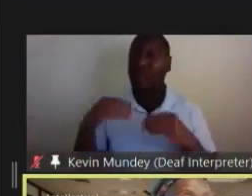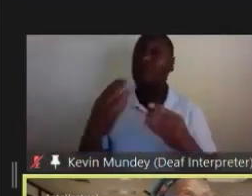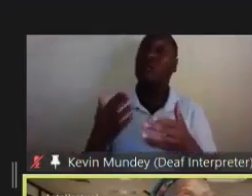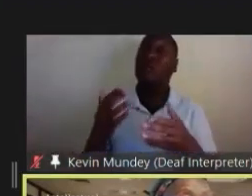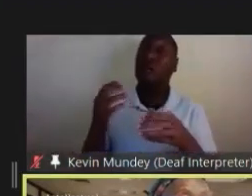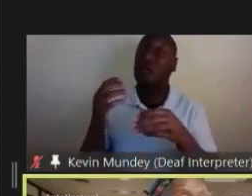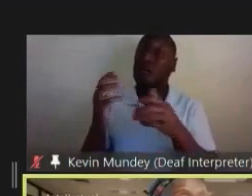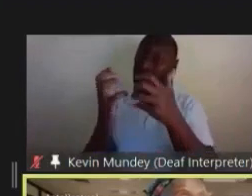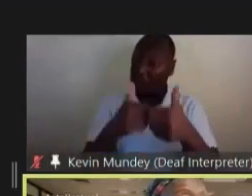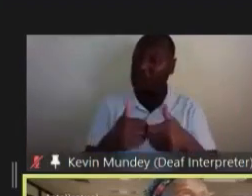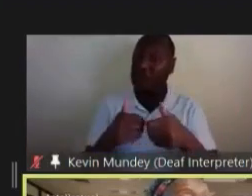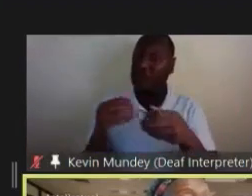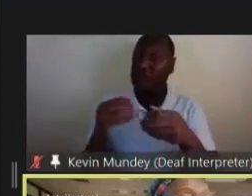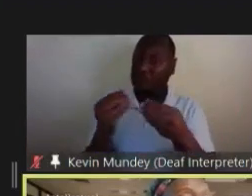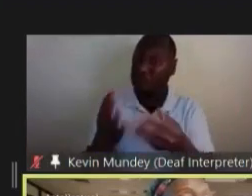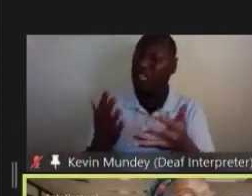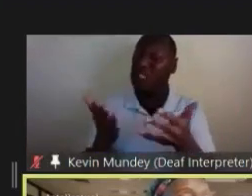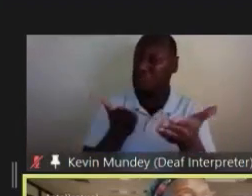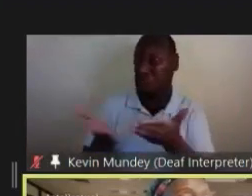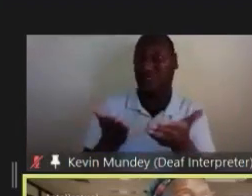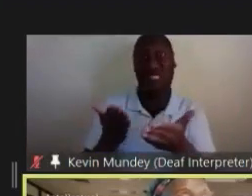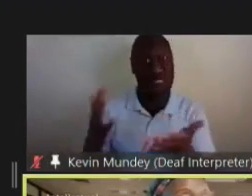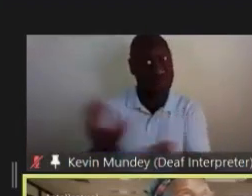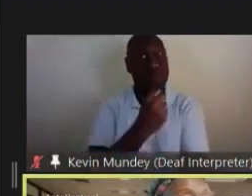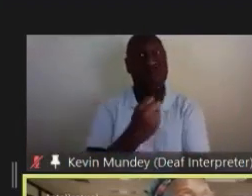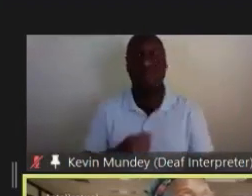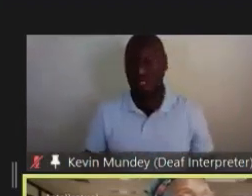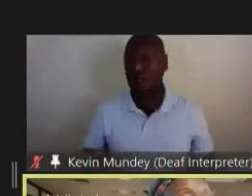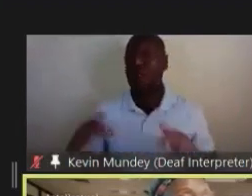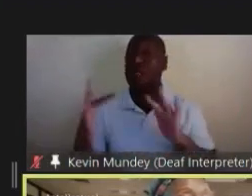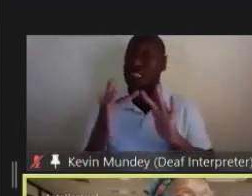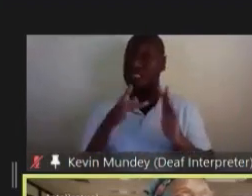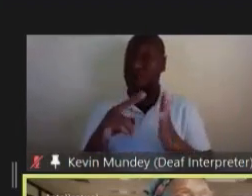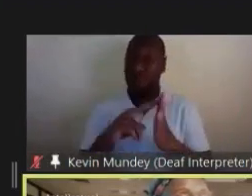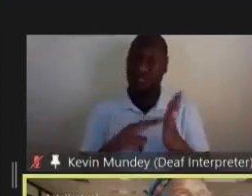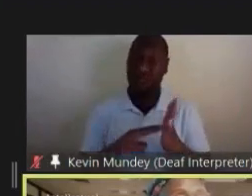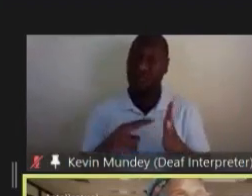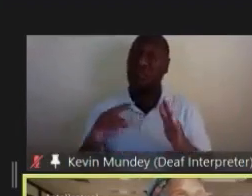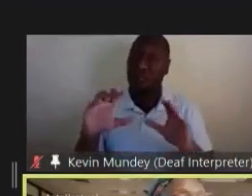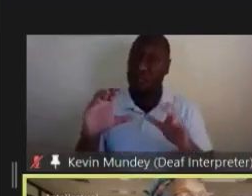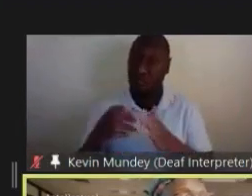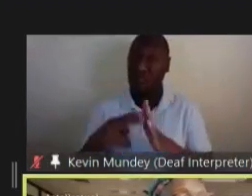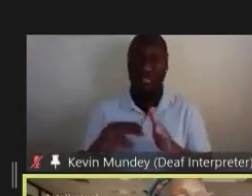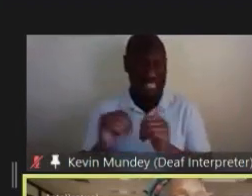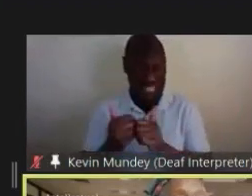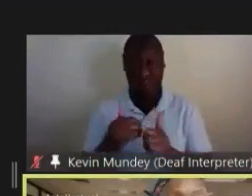provided. Contact our registration unit at